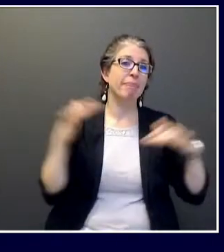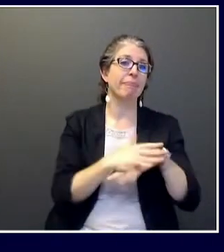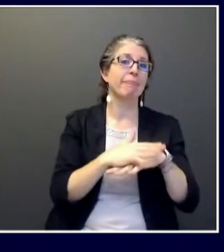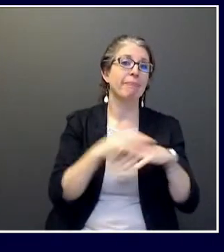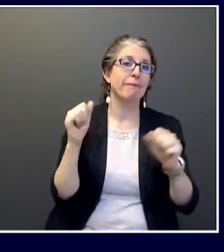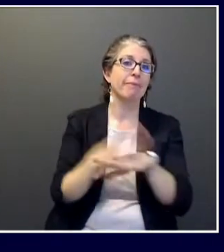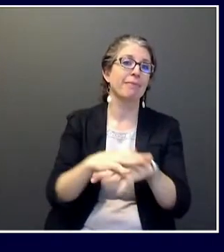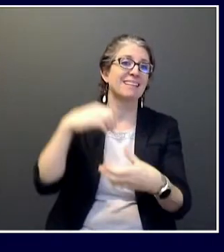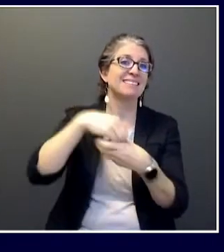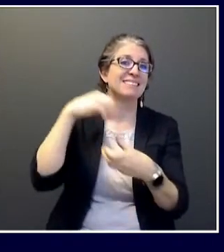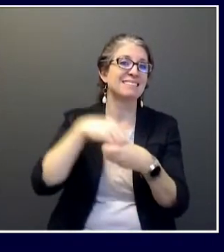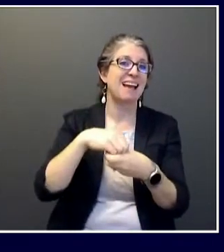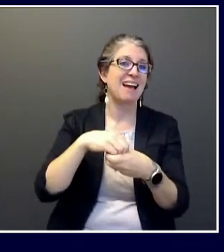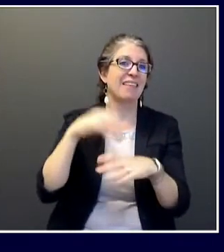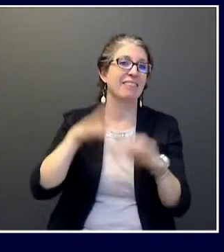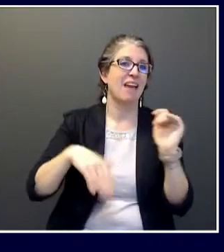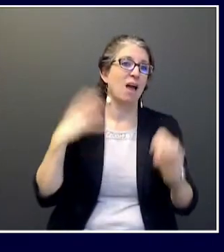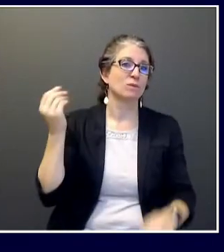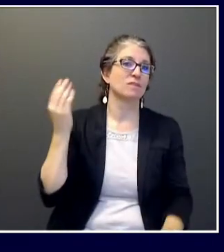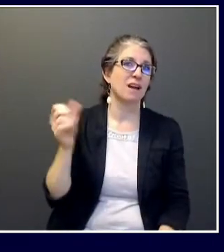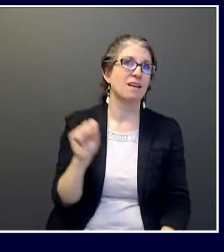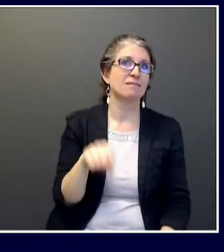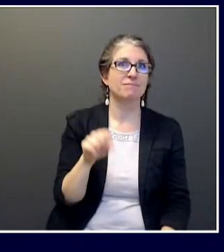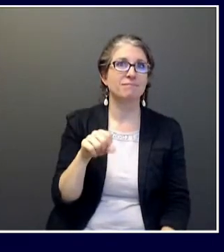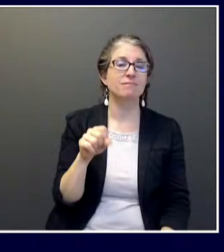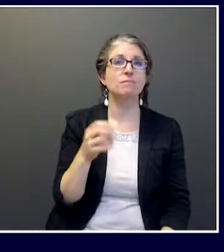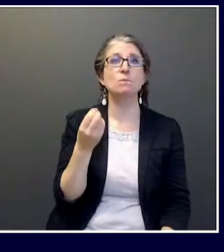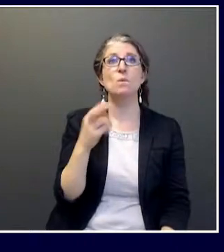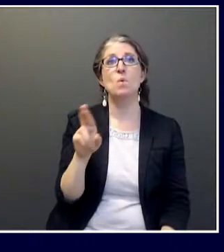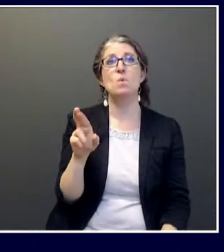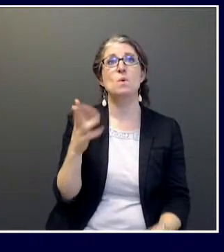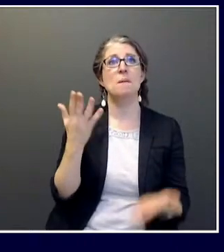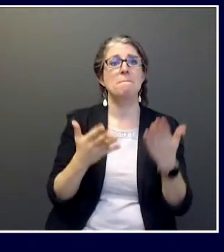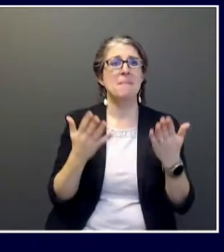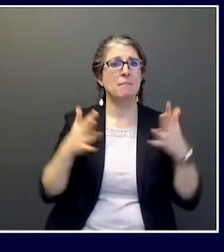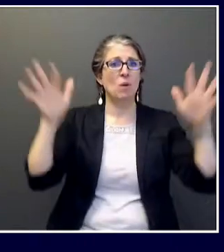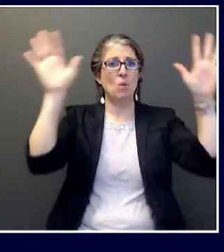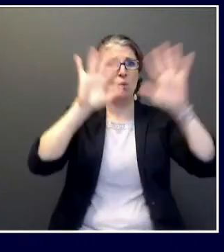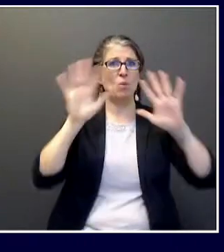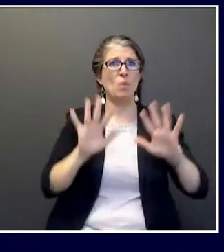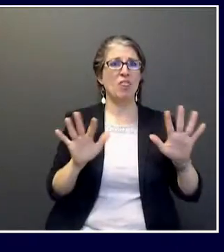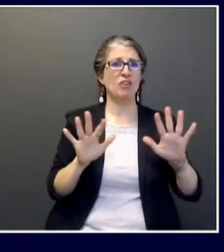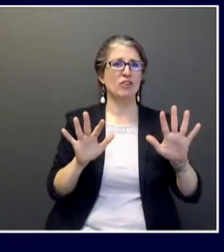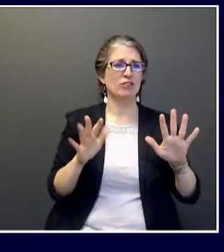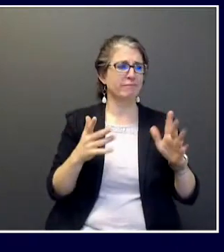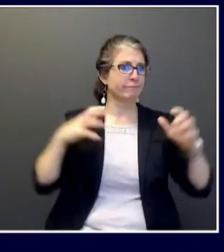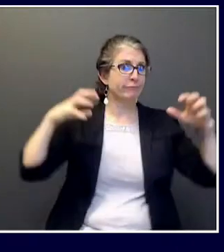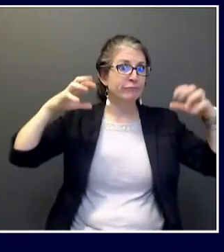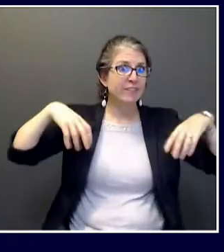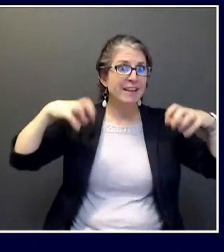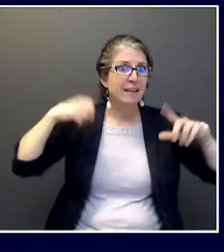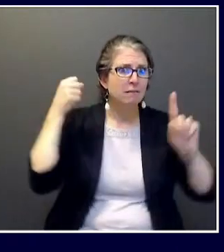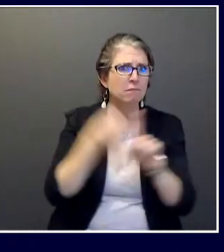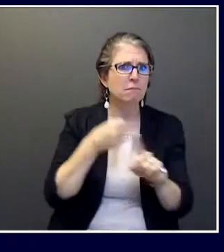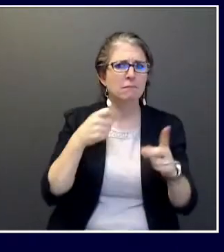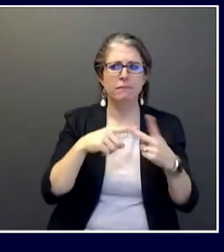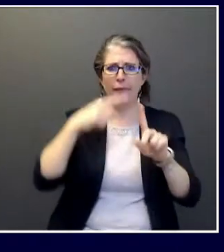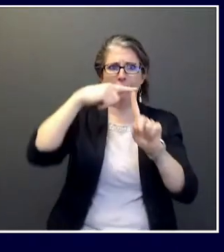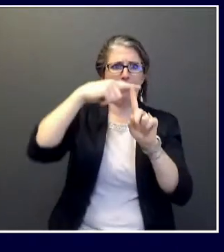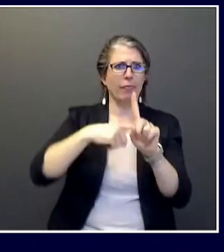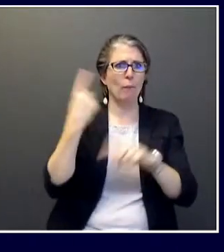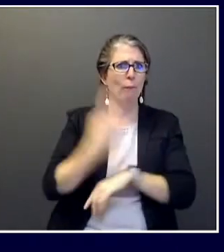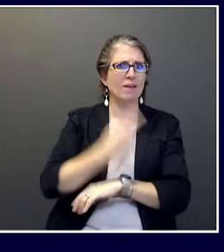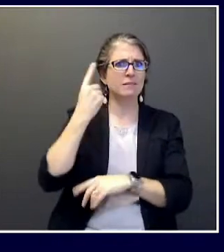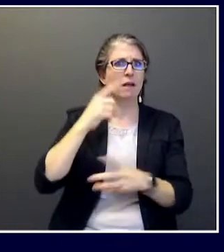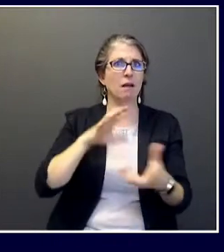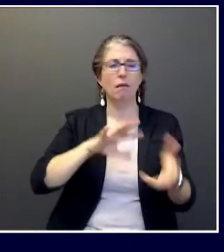of weather that shoved people indoors 2 weeks ago that may have led to what we're seeing now, or 3 weeks ago. It doesn't look, as